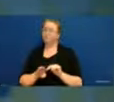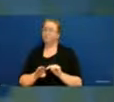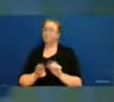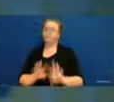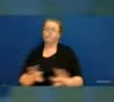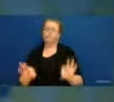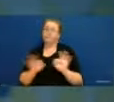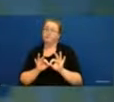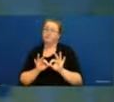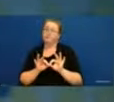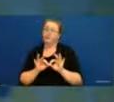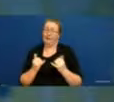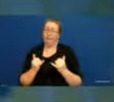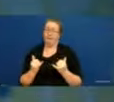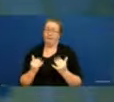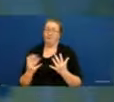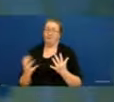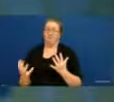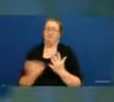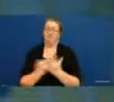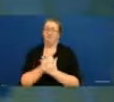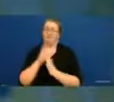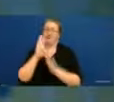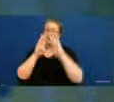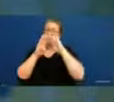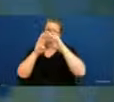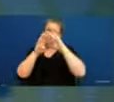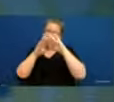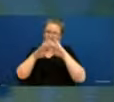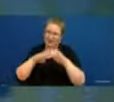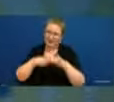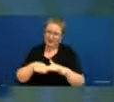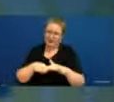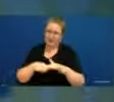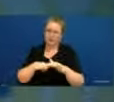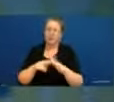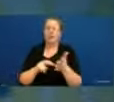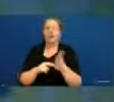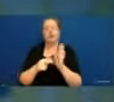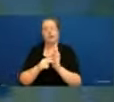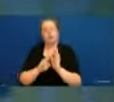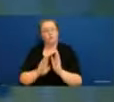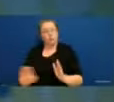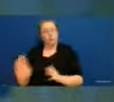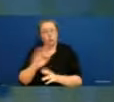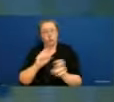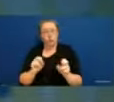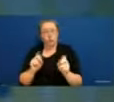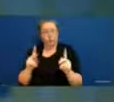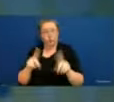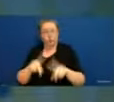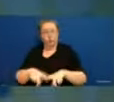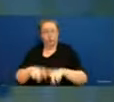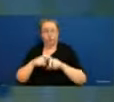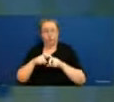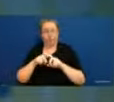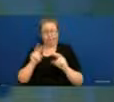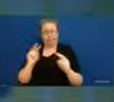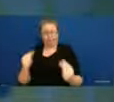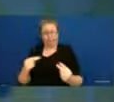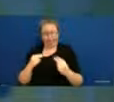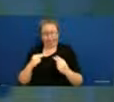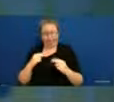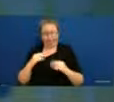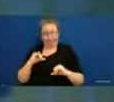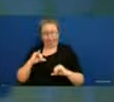well. This is our time. We need to take a step back and recognize that